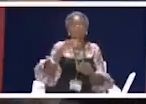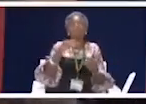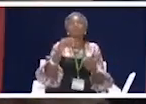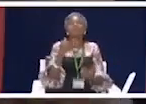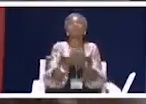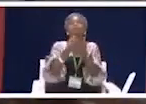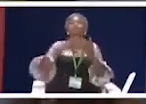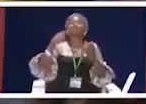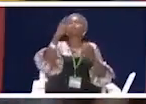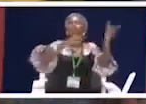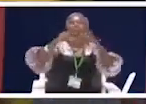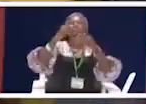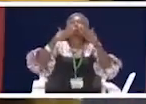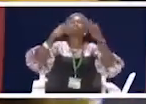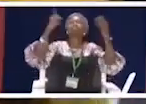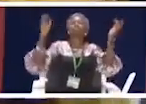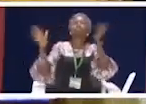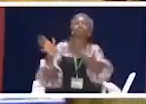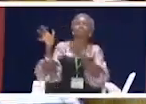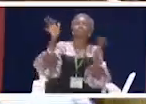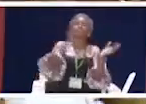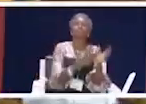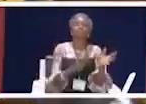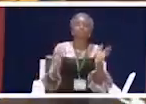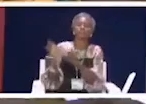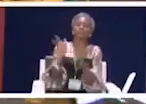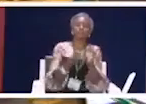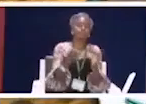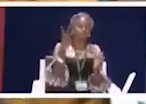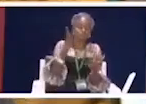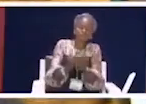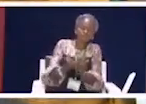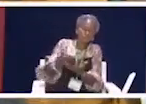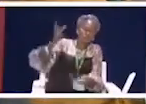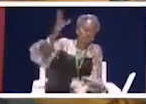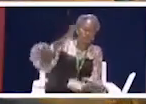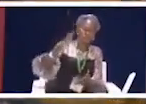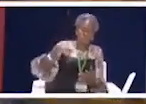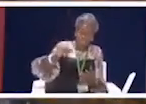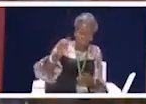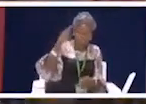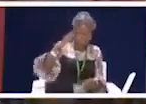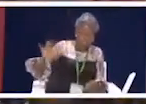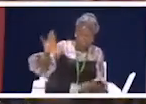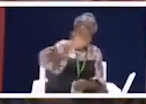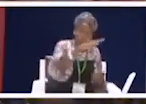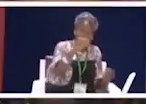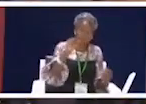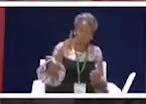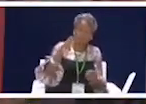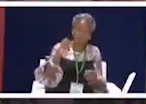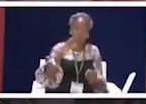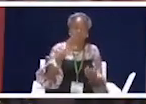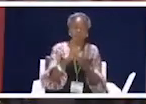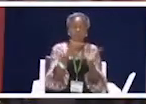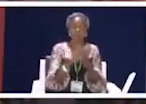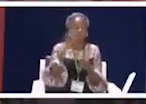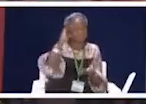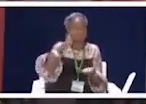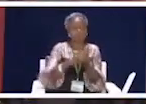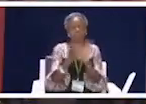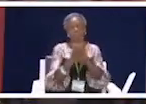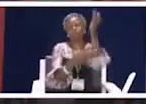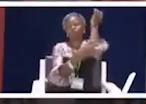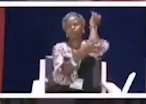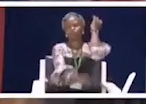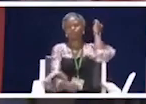say thank you, Jesus? Jesus was rich, yet for your sakes, the Bible says he became poor,